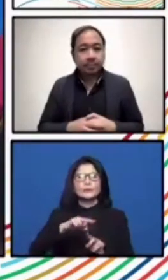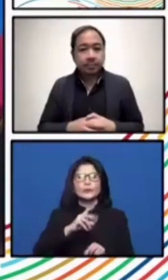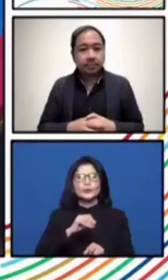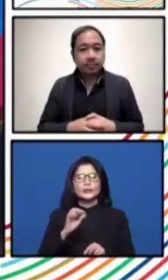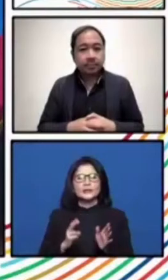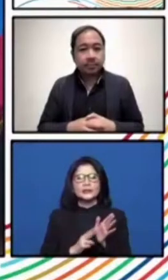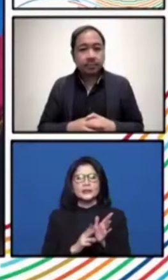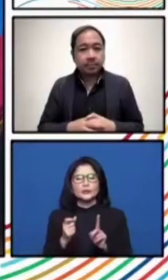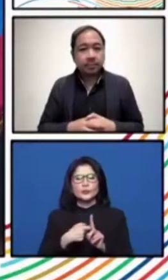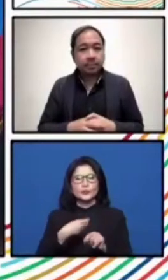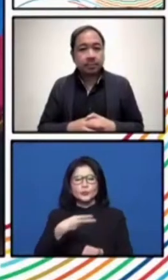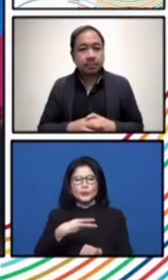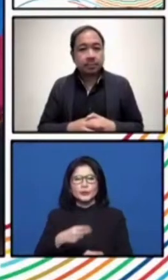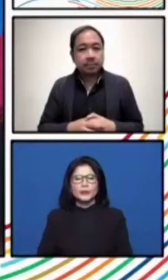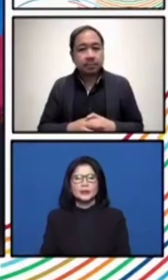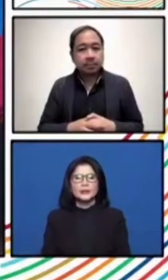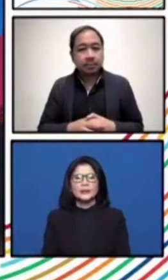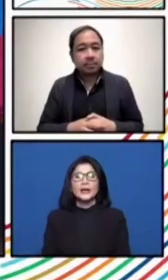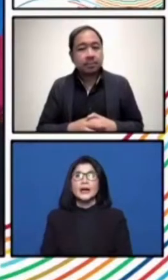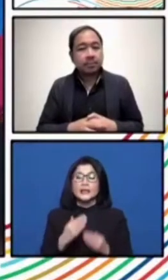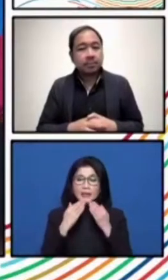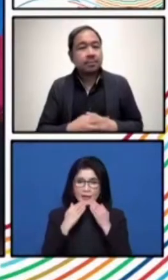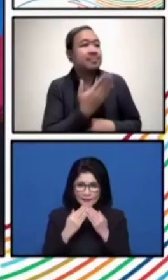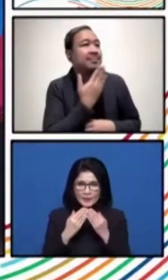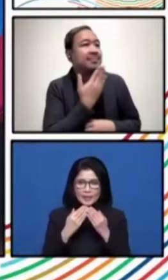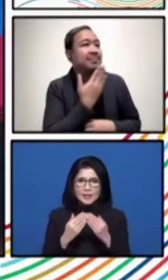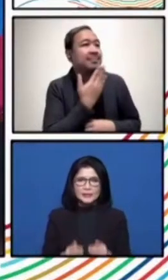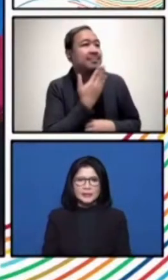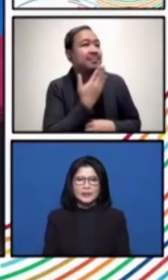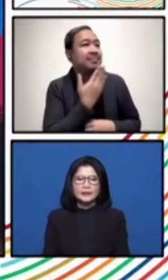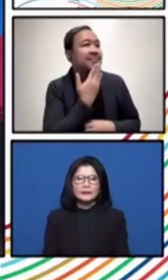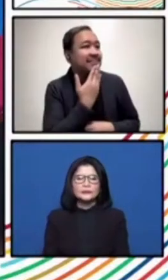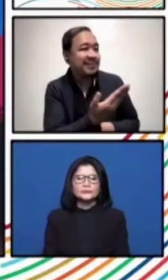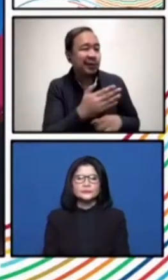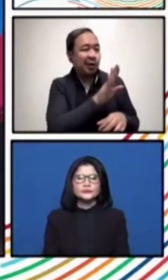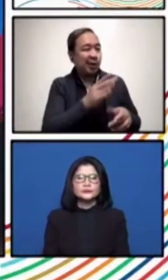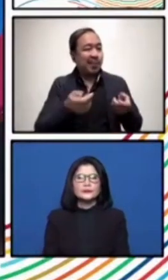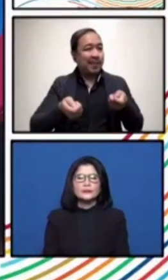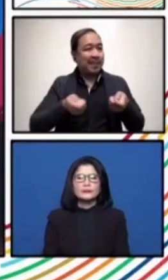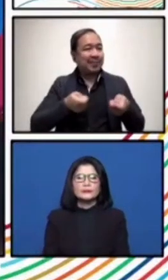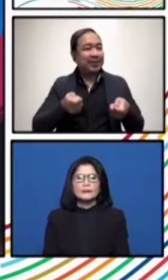thank you madam chair for this great opportunity